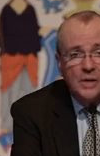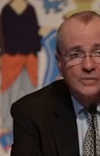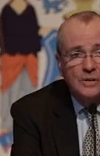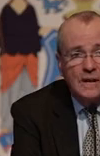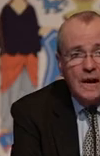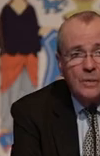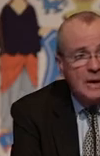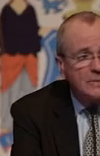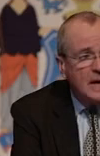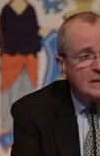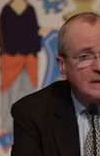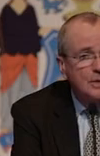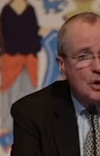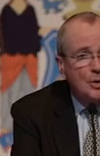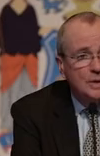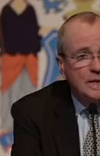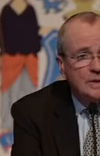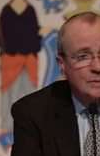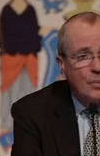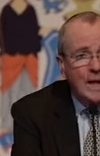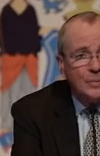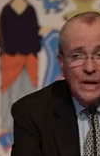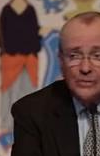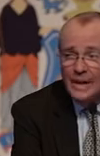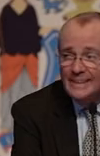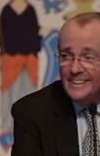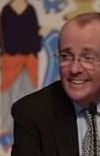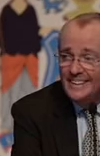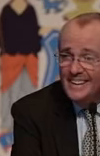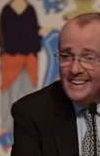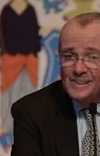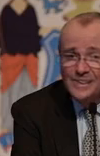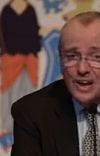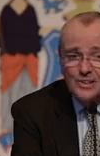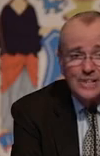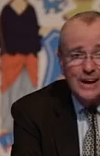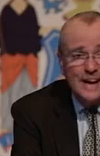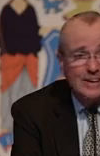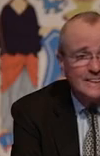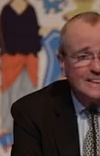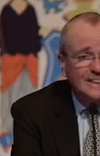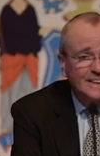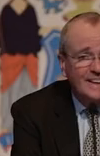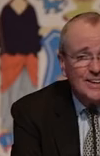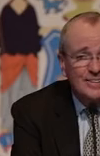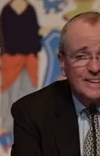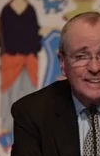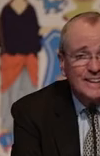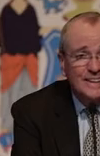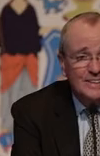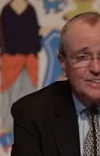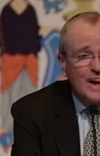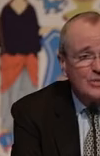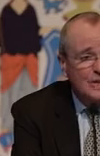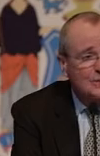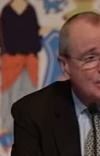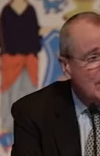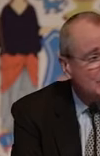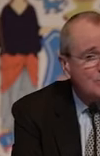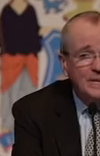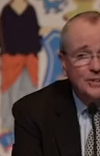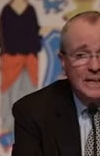and try to figure out how we make that whole again. Wildwood, I said, as I stared out, I said, it is, I